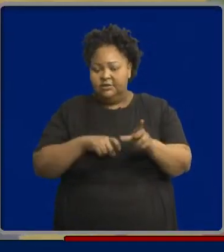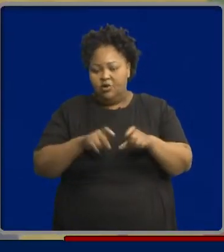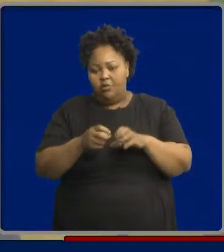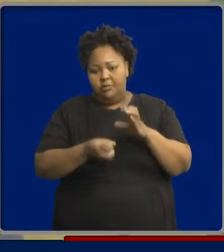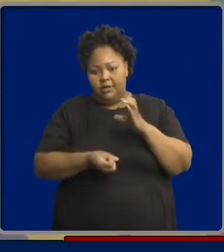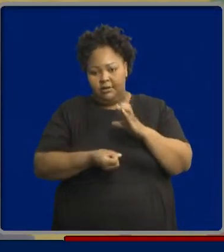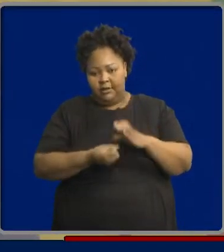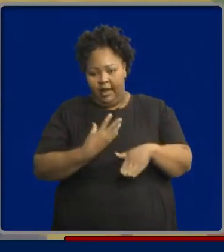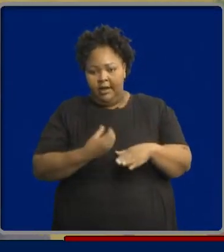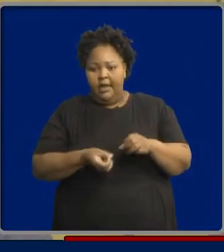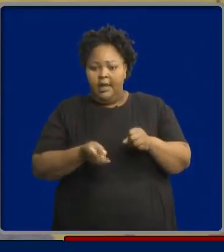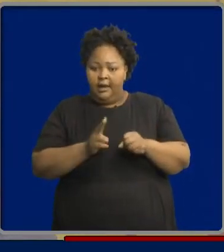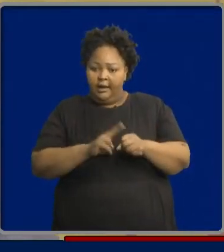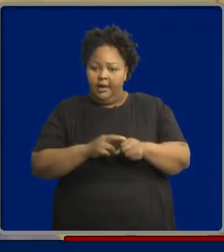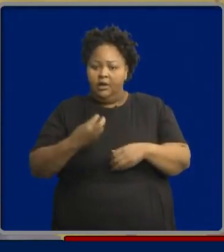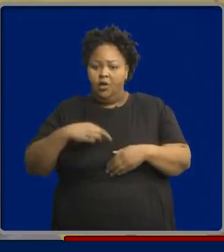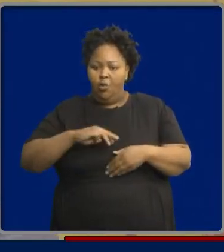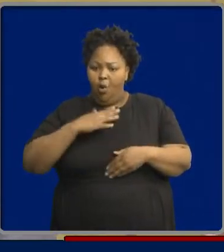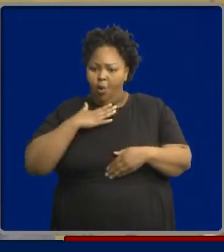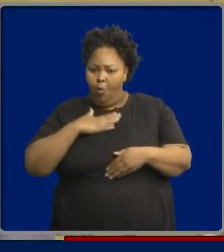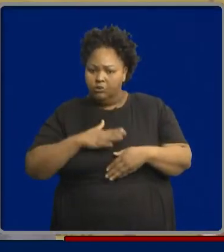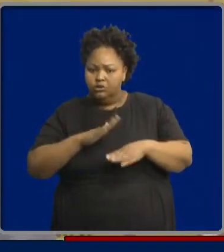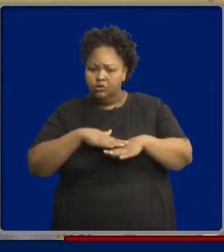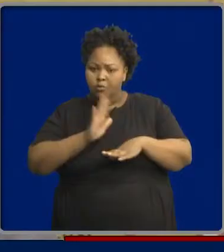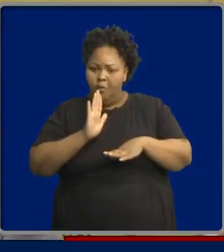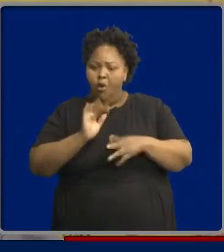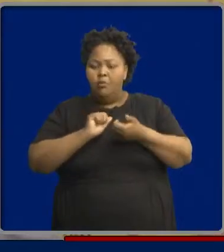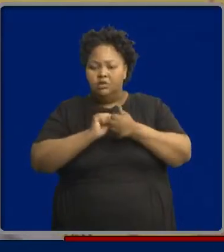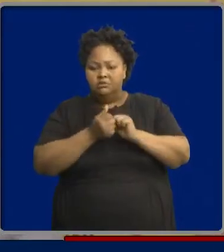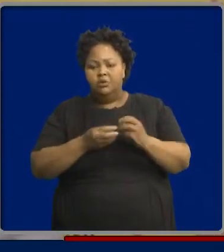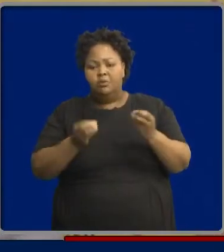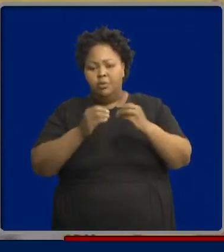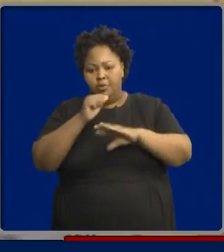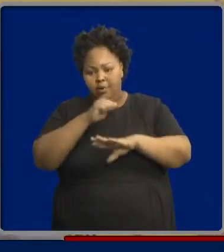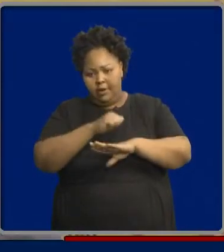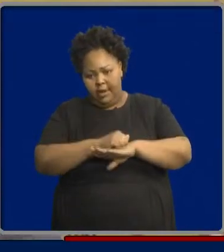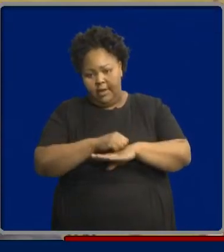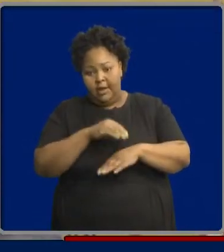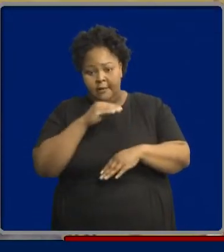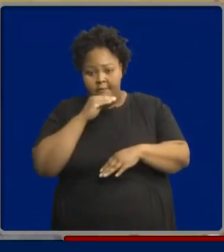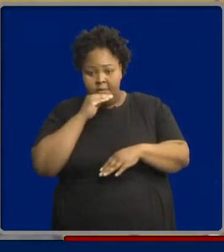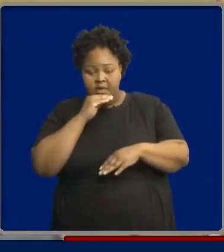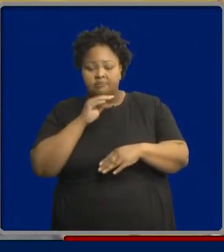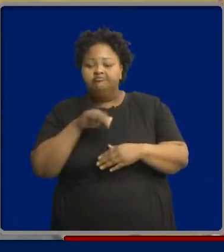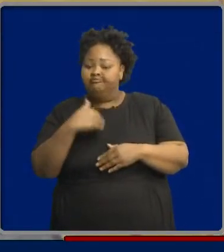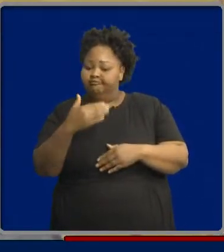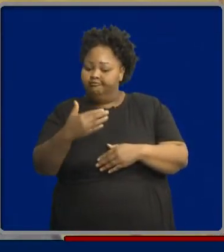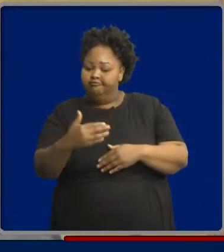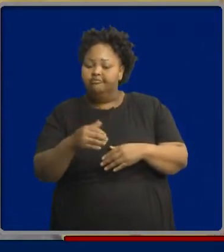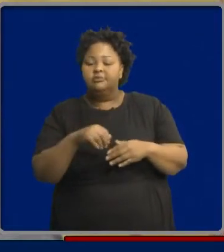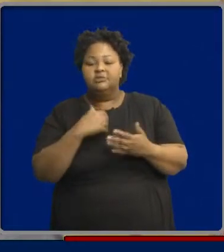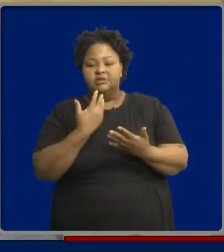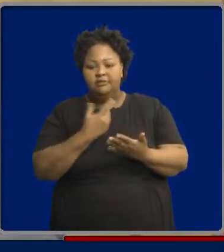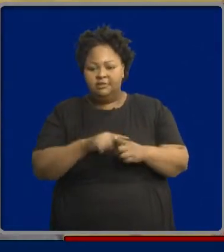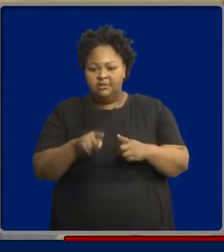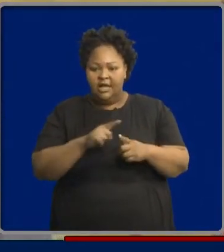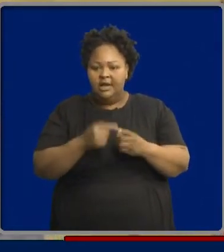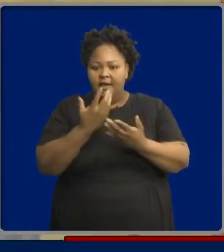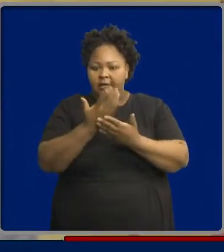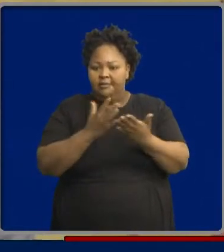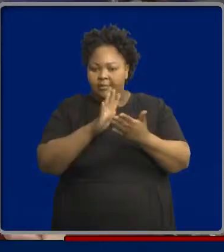recreational activities across the city of Manzini. So next time when you see us, we'll be having darts,